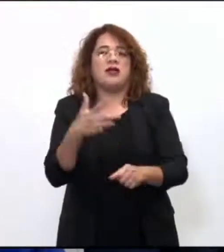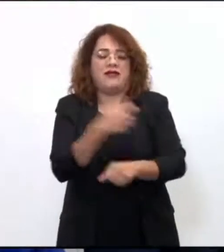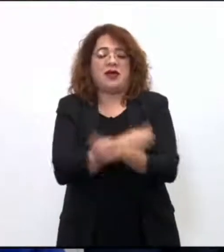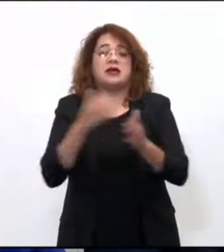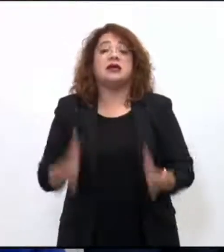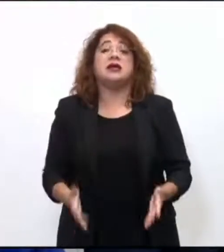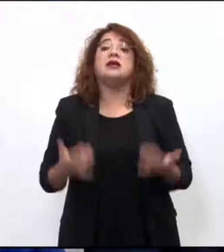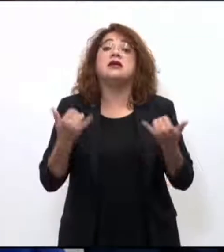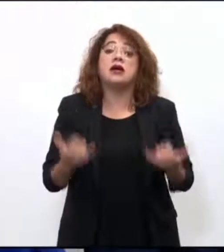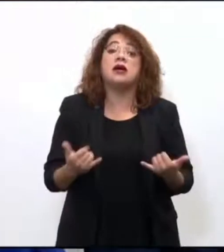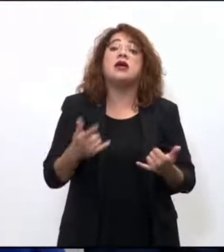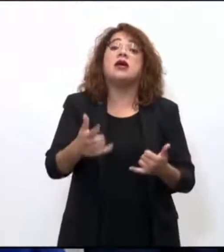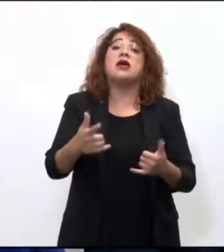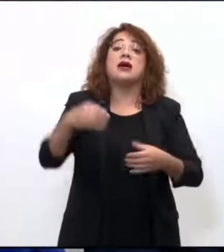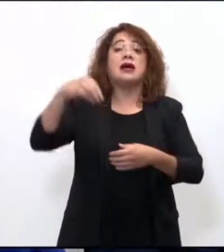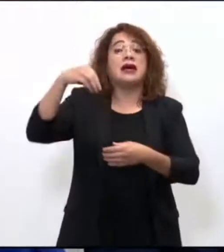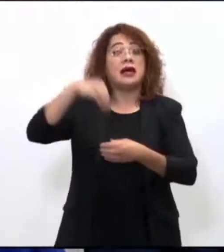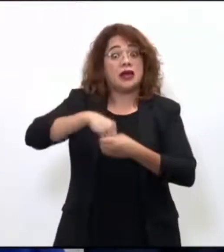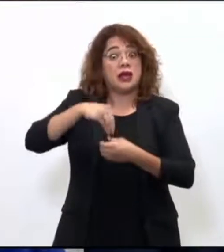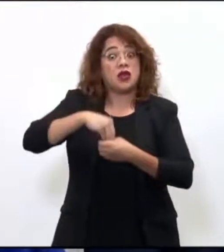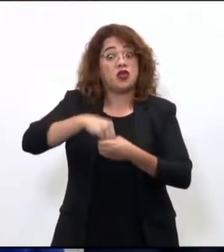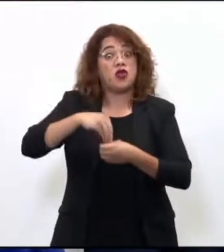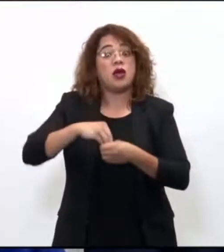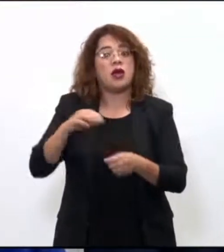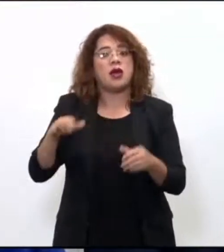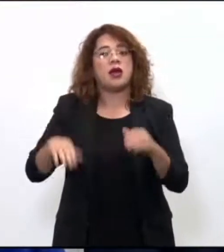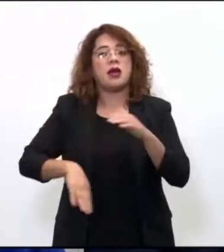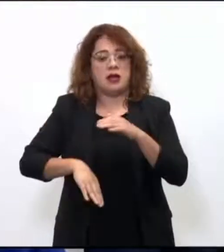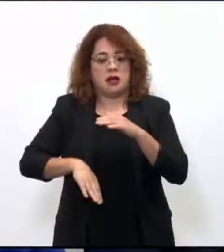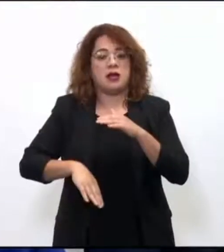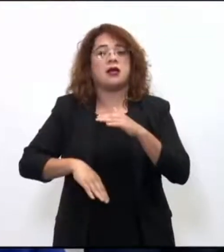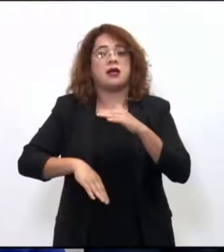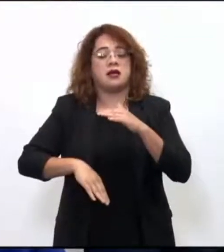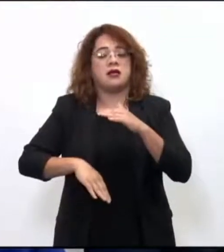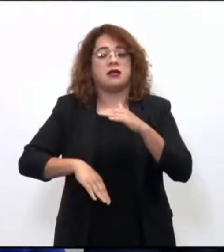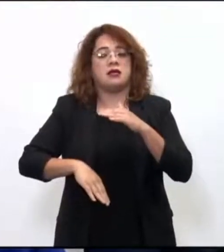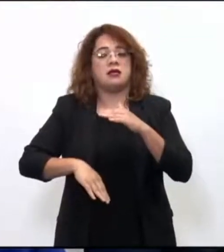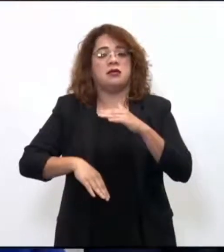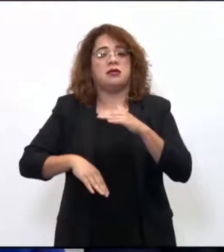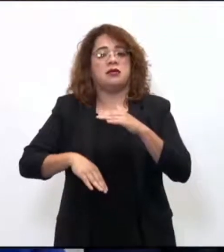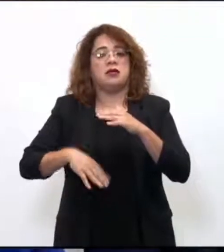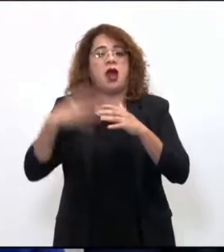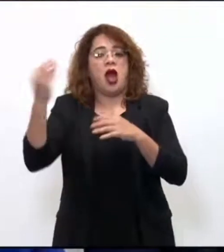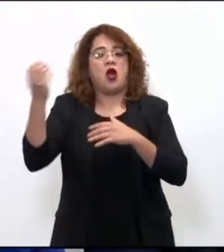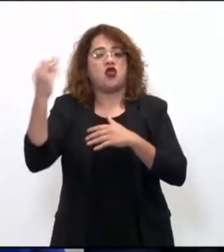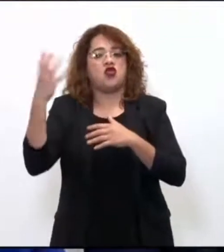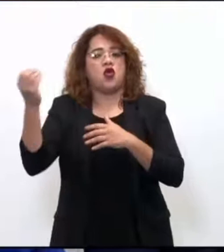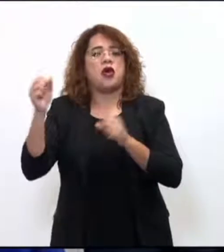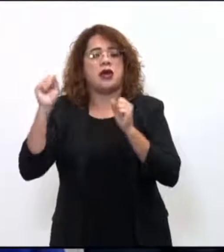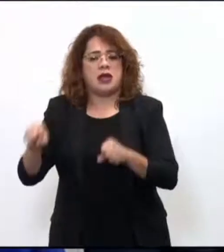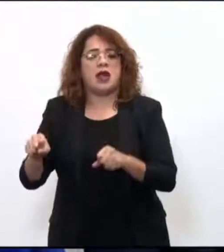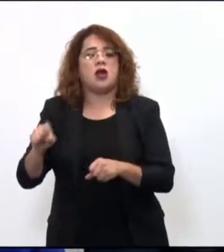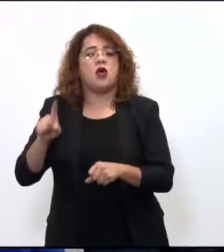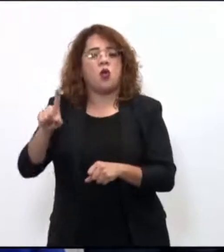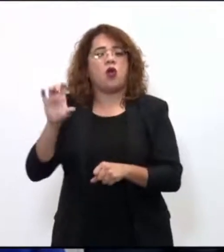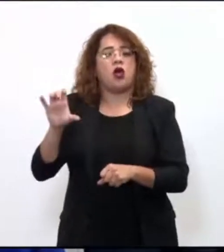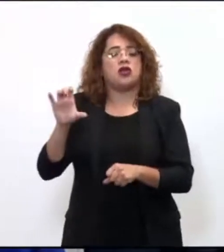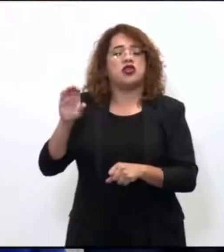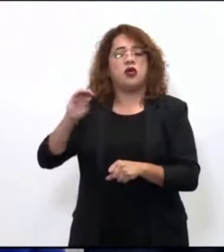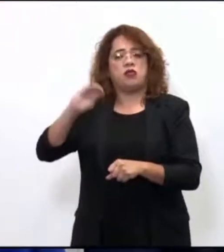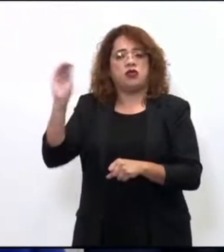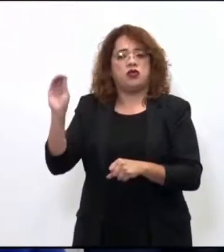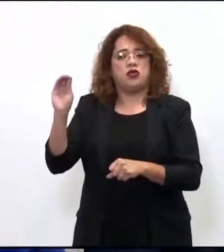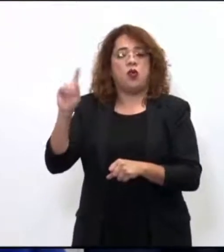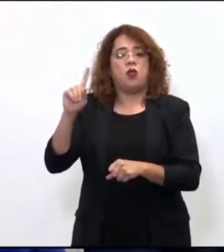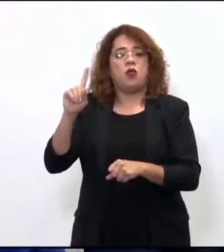strongly discouraged, but are allowed up to a maximum of 50% capacity if you're somewhere where capacity